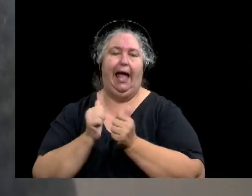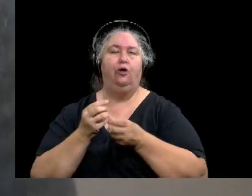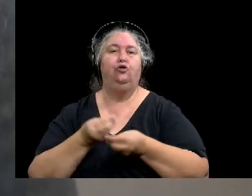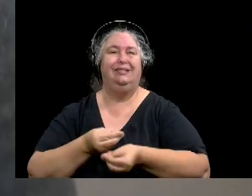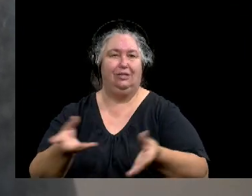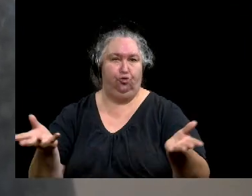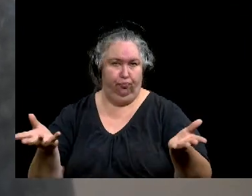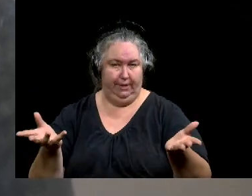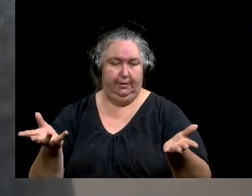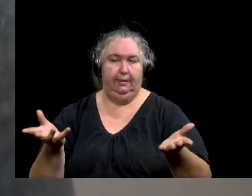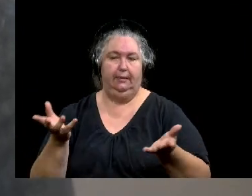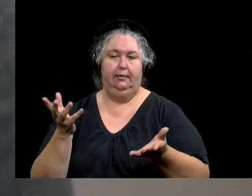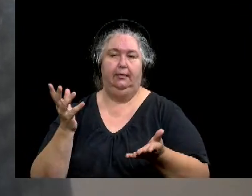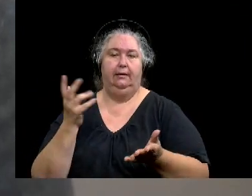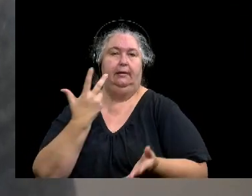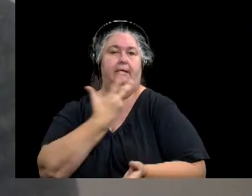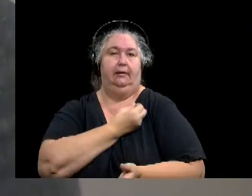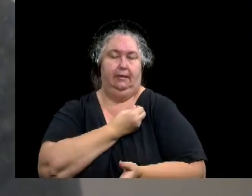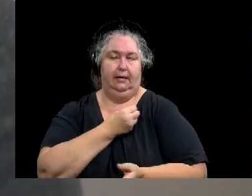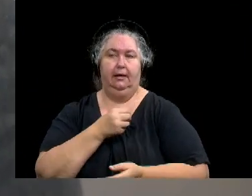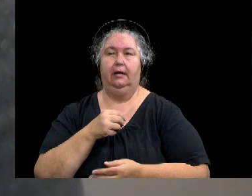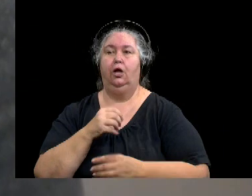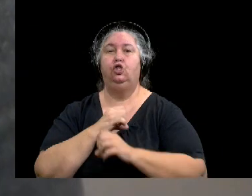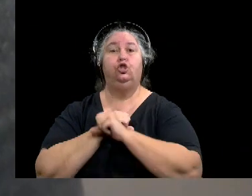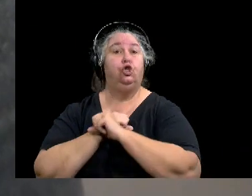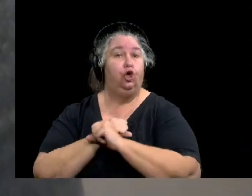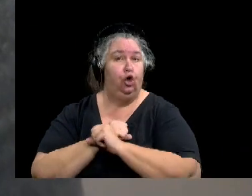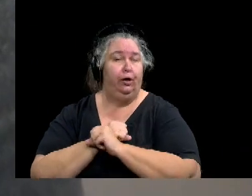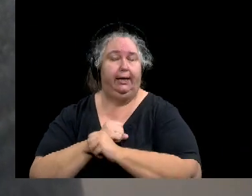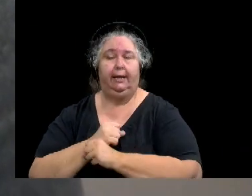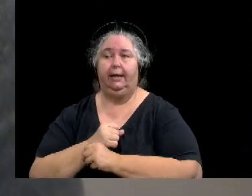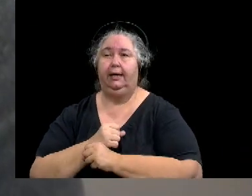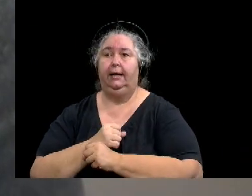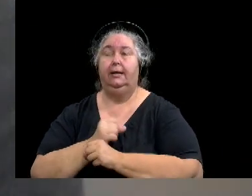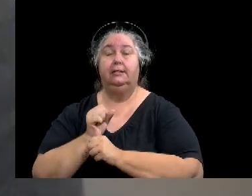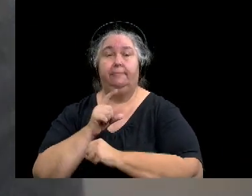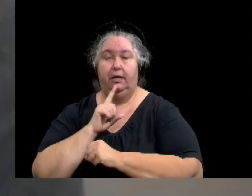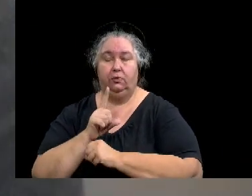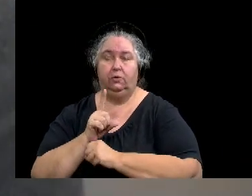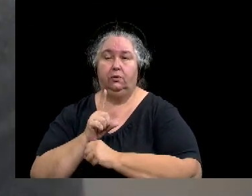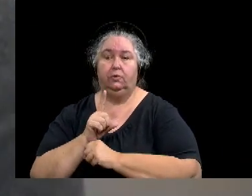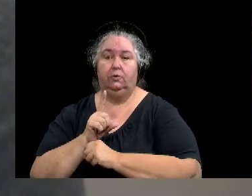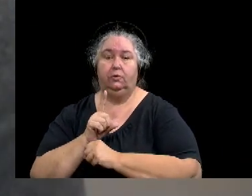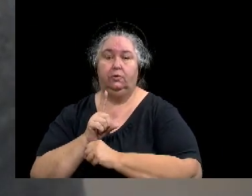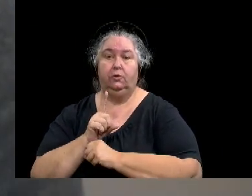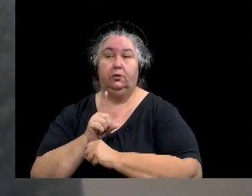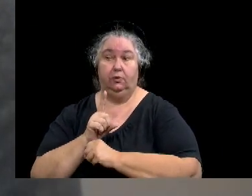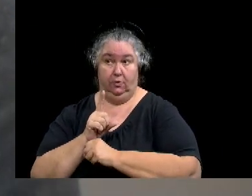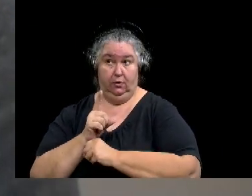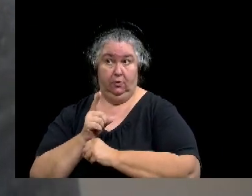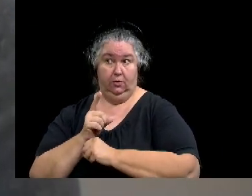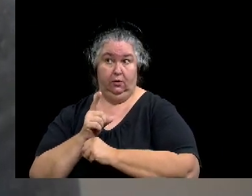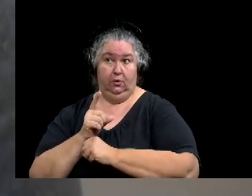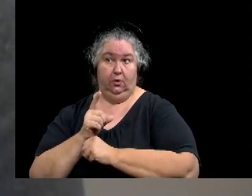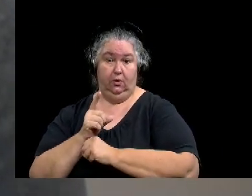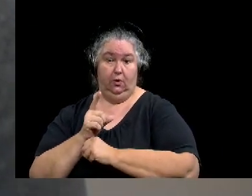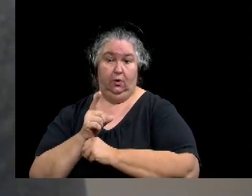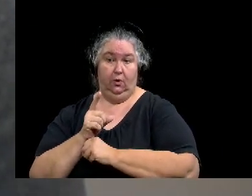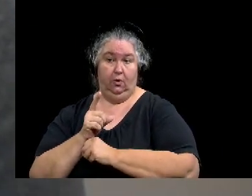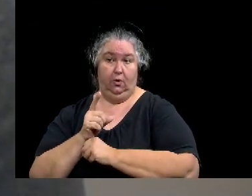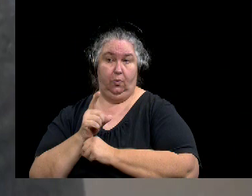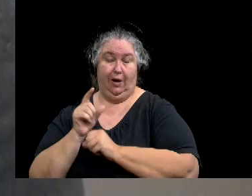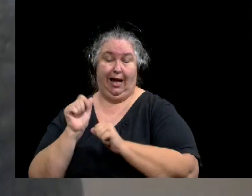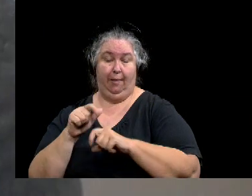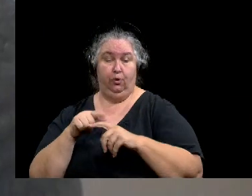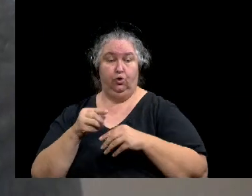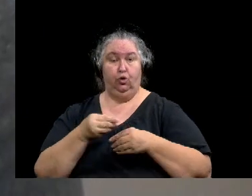plans, security protocol, ensure that we have a plan to distribute